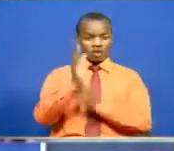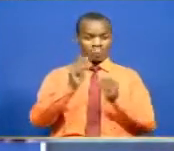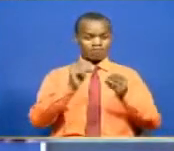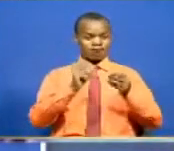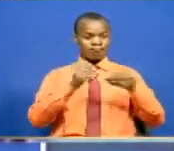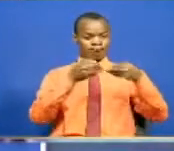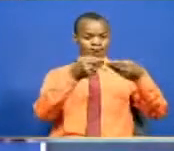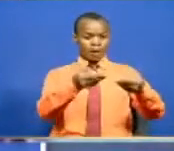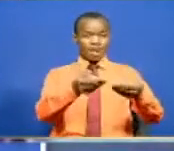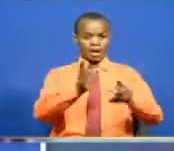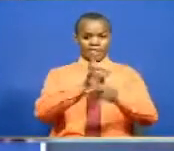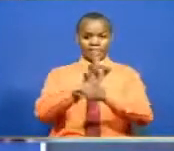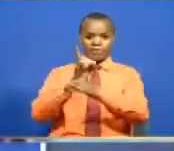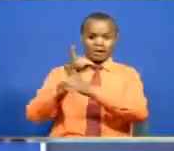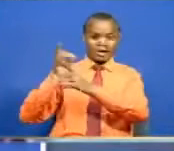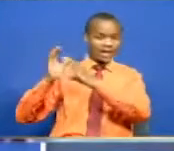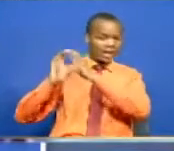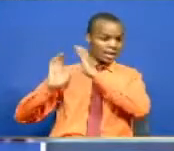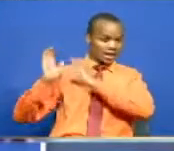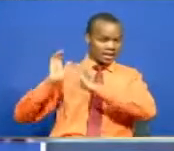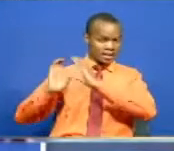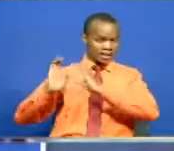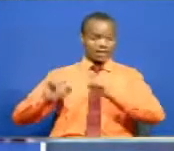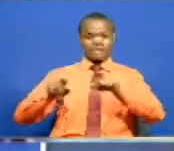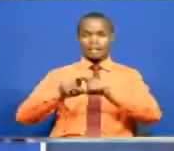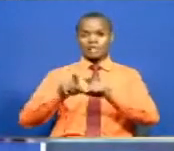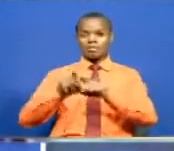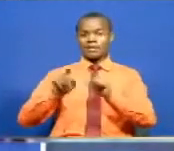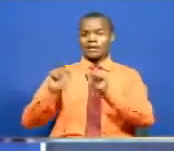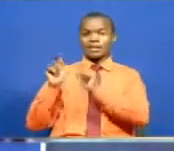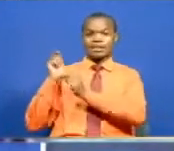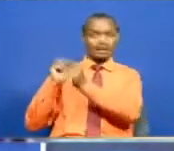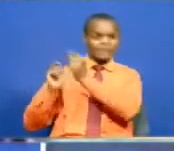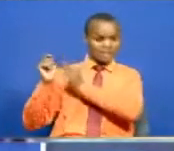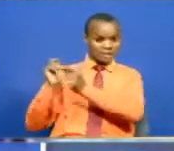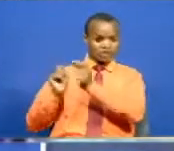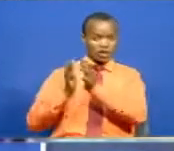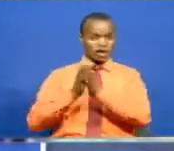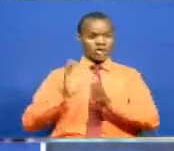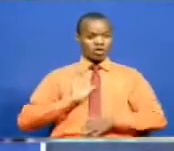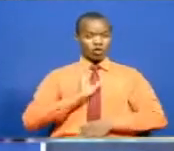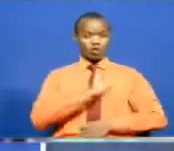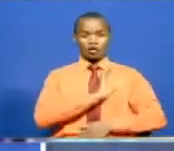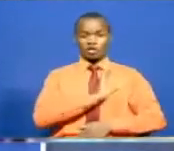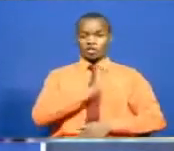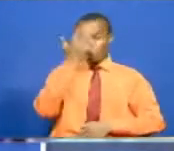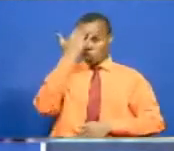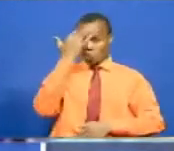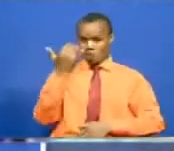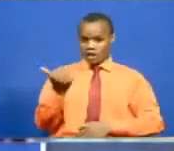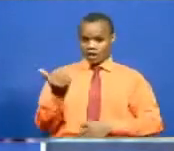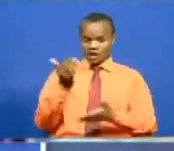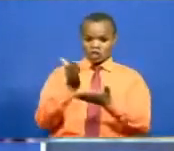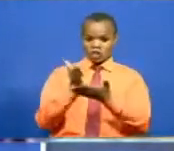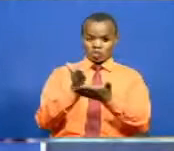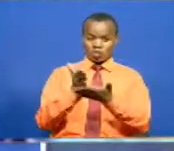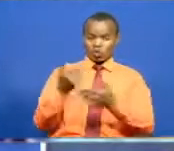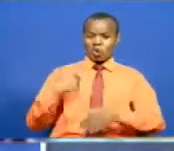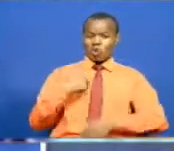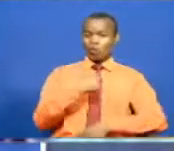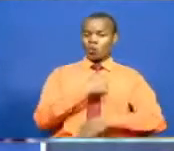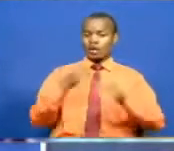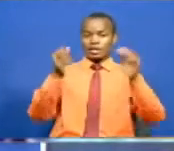cultures and different traditions and different communities is so that we can be stronger,